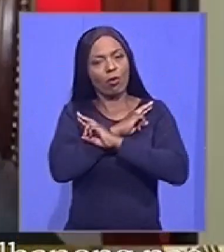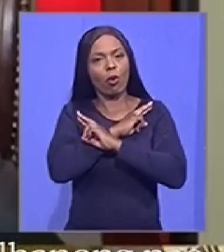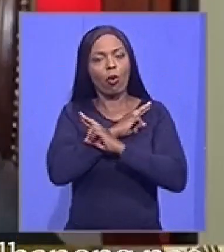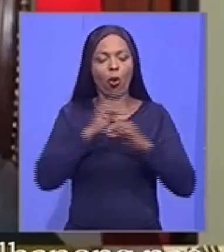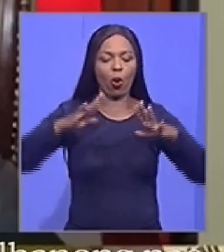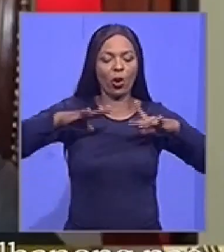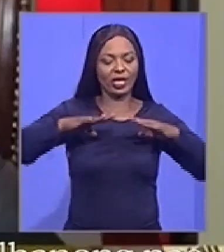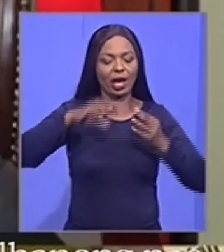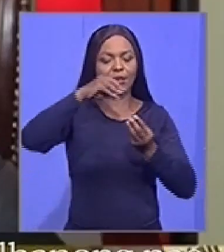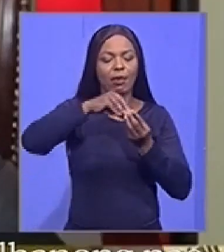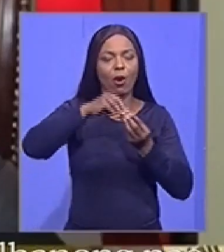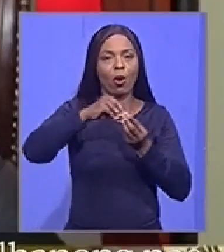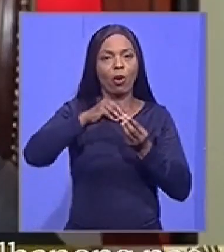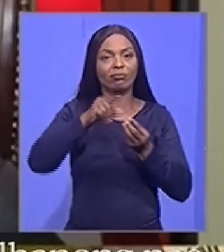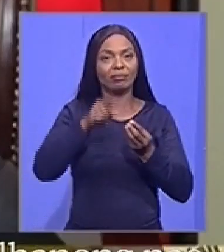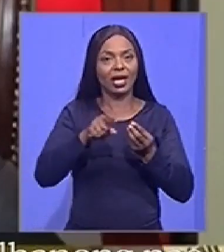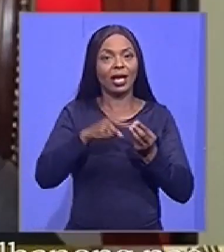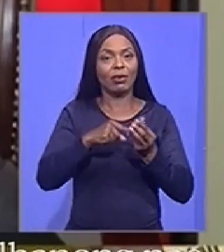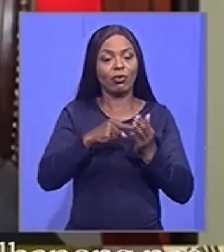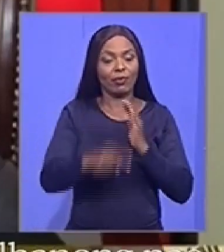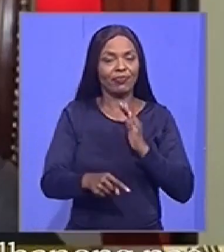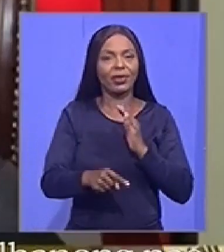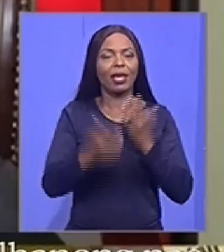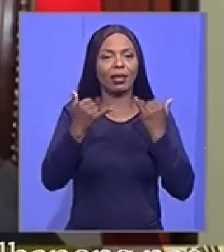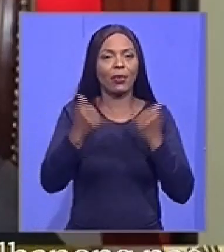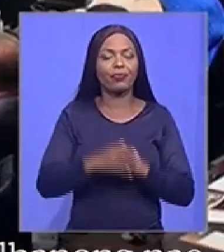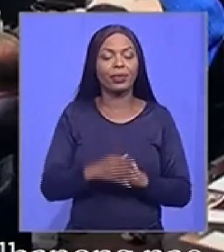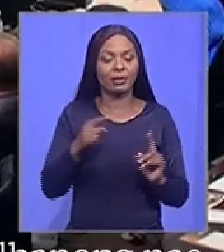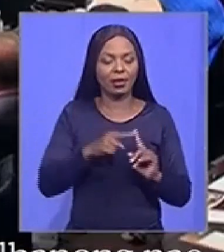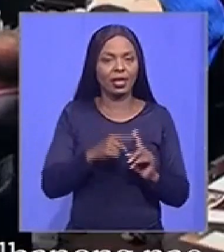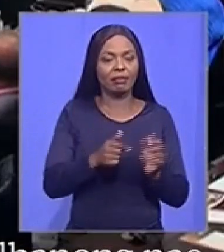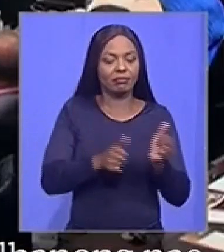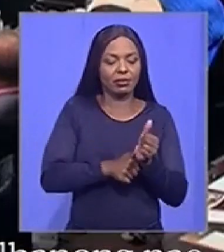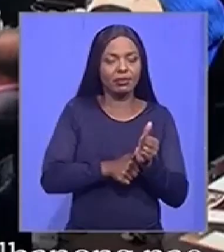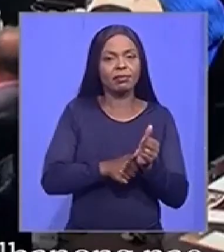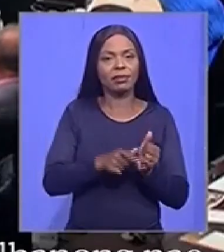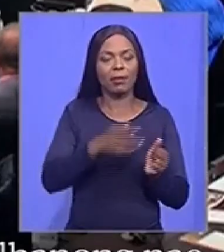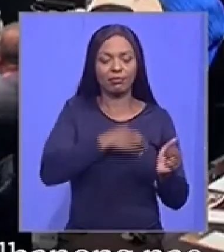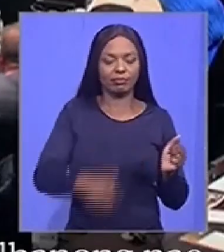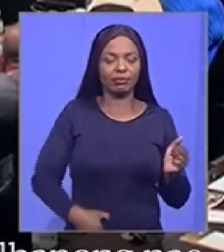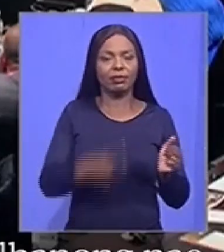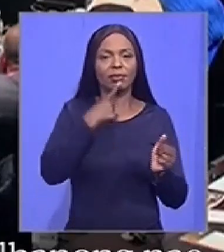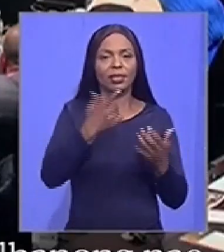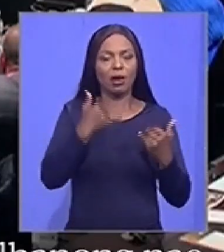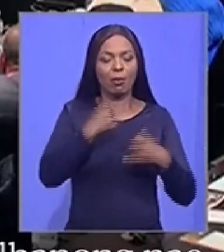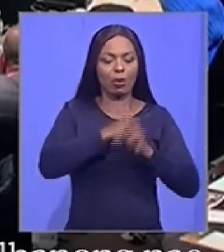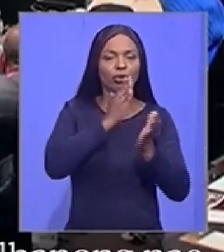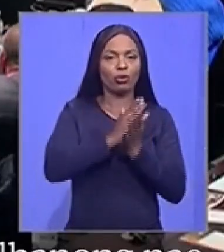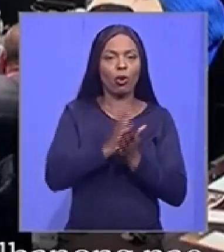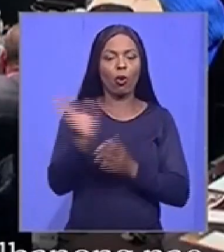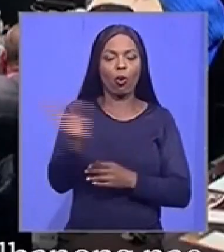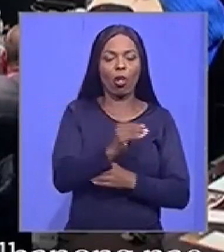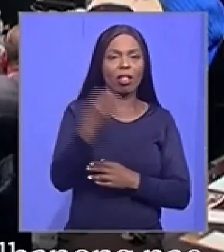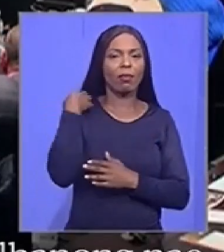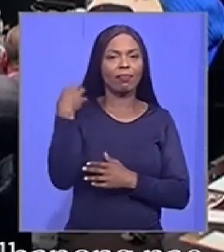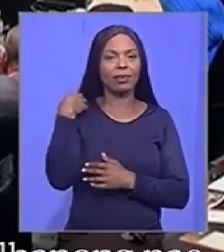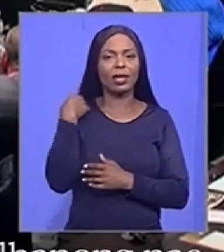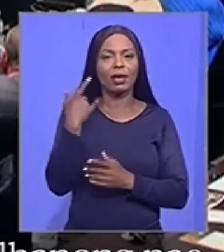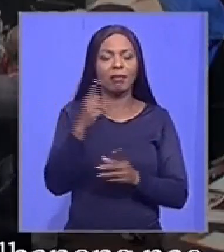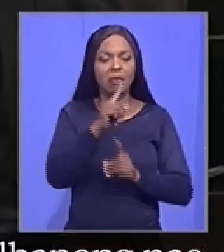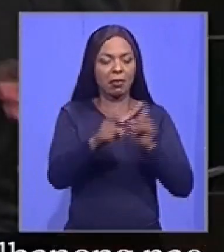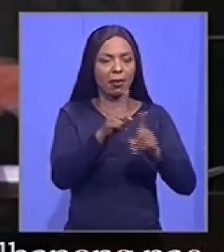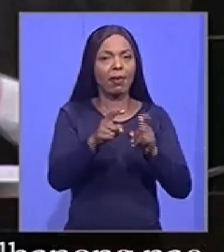paseka, Mashatile yo e le moeteledipele wa kgwebo ya puso o laetswe go rala maikarabelo a go netefatsa gore ditona di tsibogela dipotso tse di